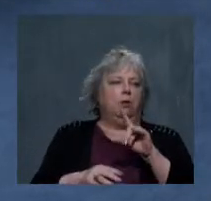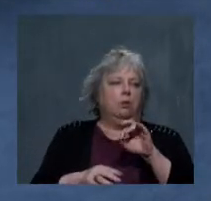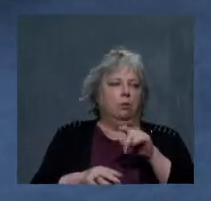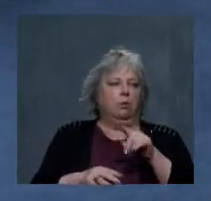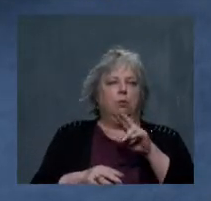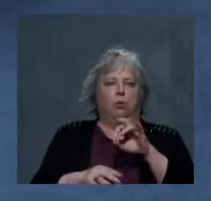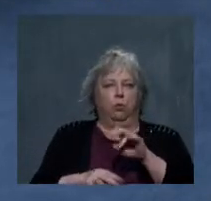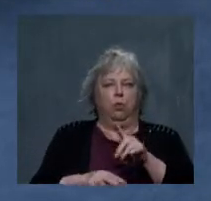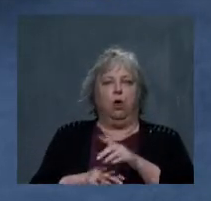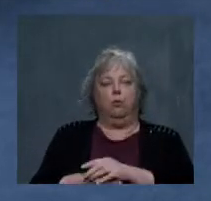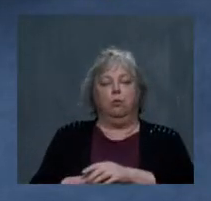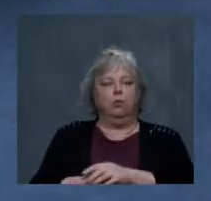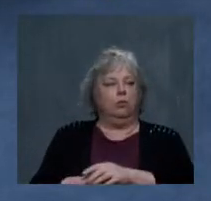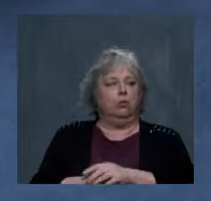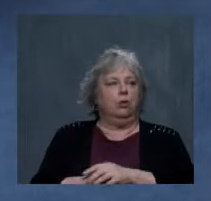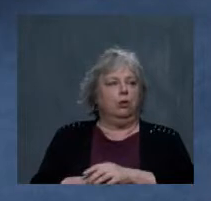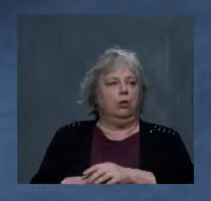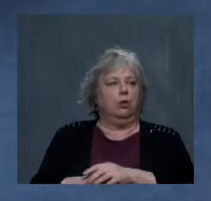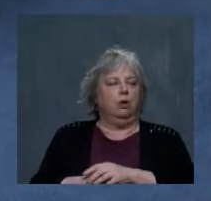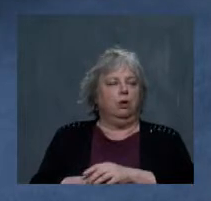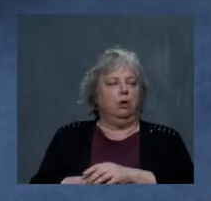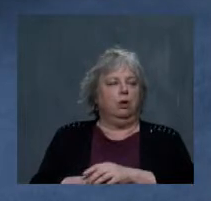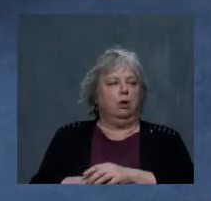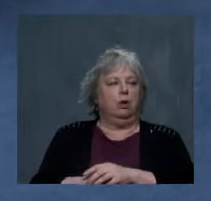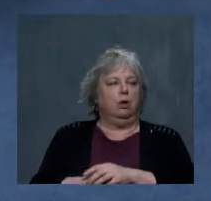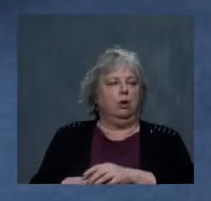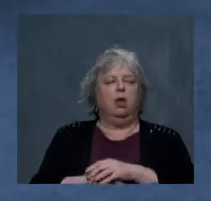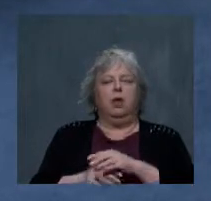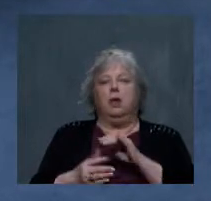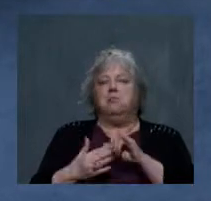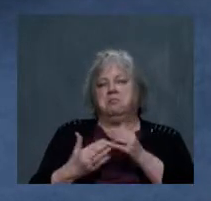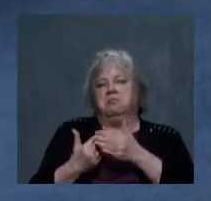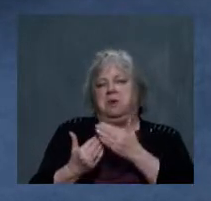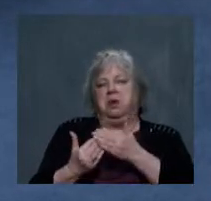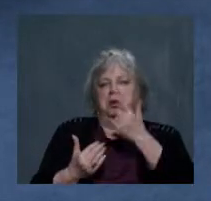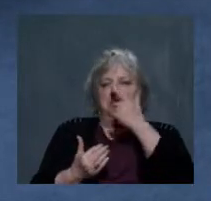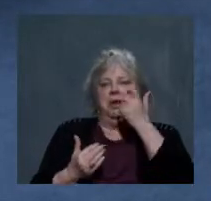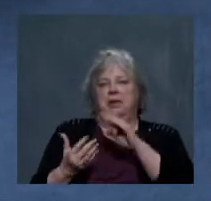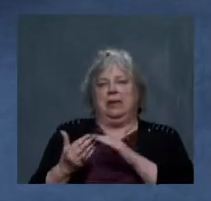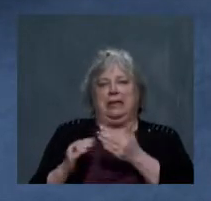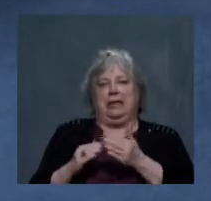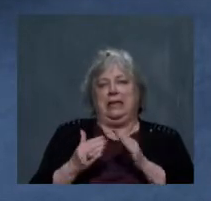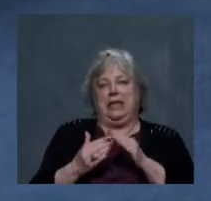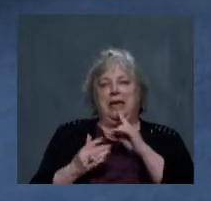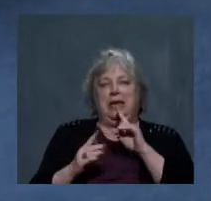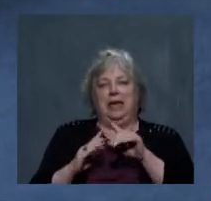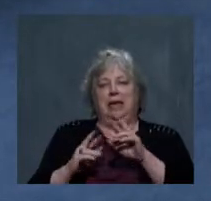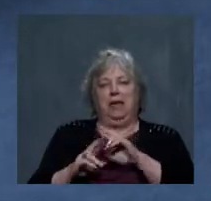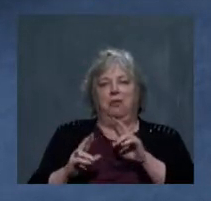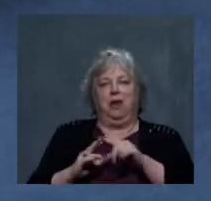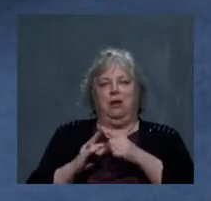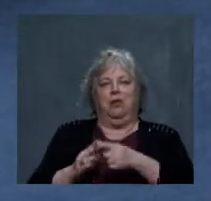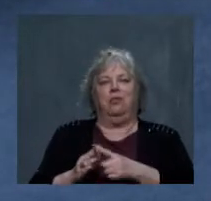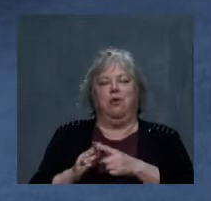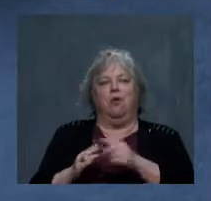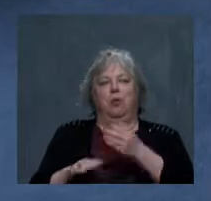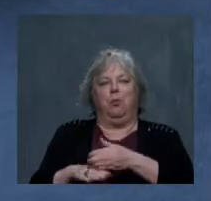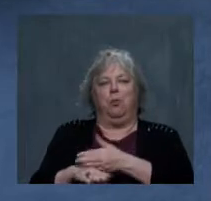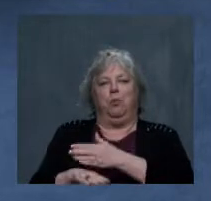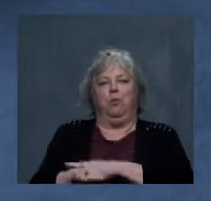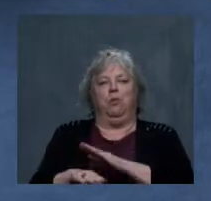agree on, because the city's Tater Loop Road project is about getting ready to start, and once that starts, nobody will want to be on Tater Loop Road.